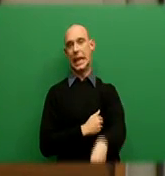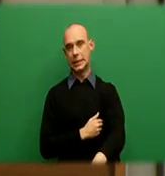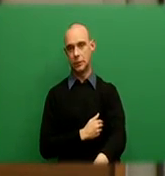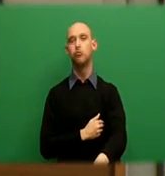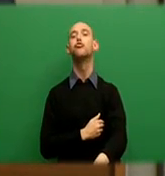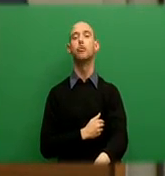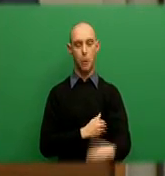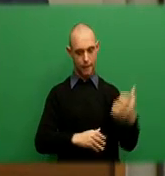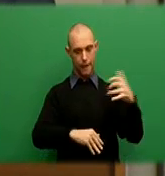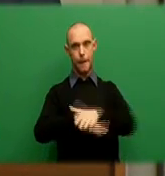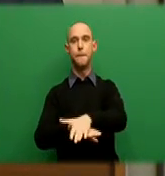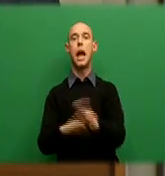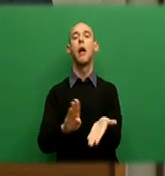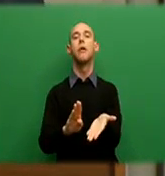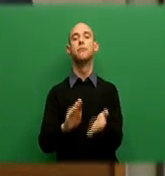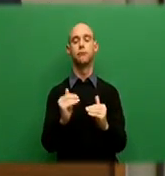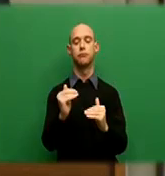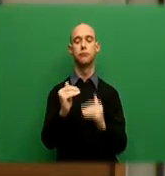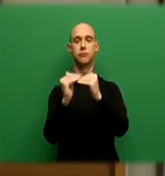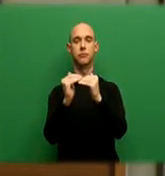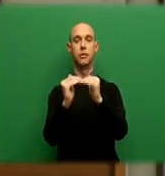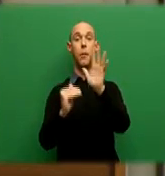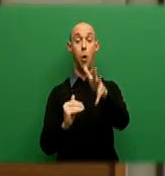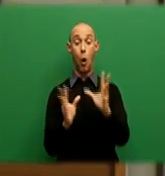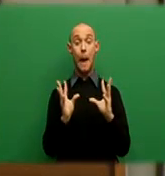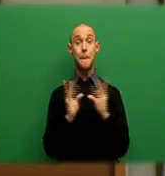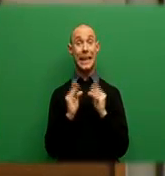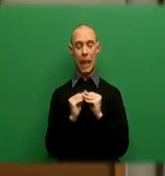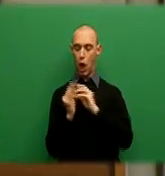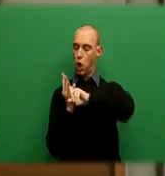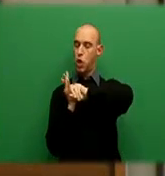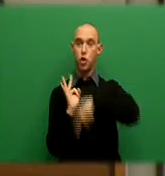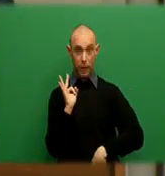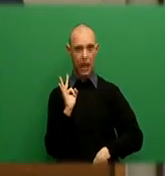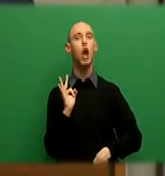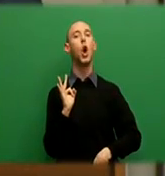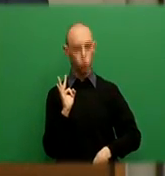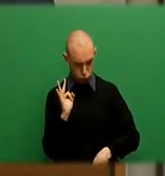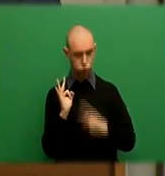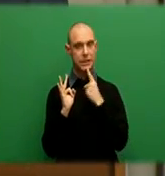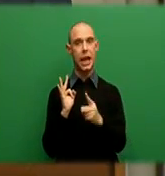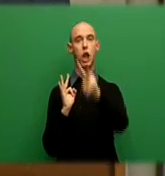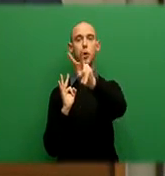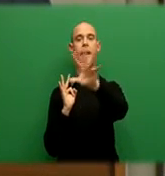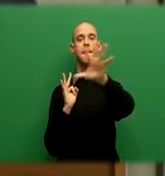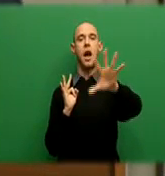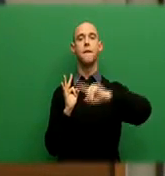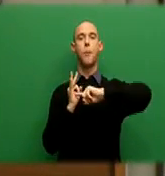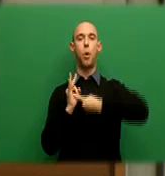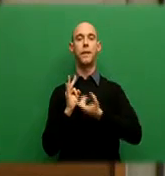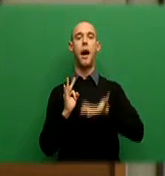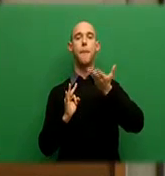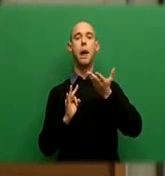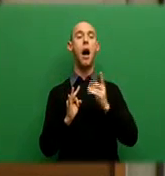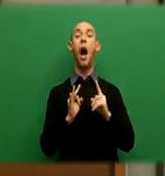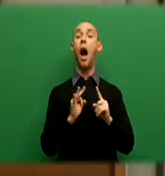MPC favored a 25 basis point increase, whilst 3 members preferred no change. Ultimately,